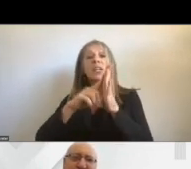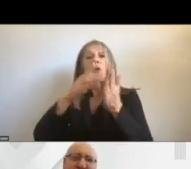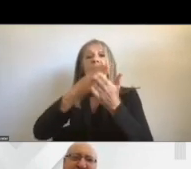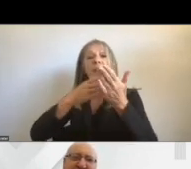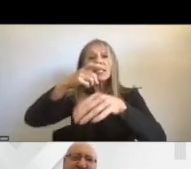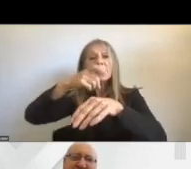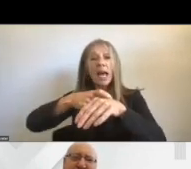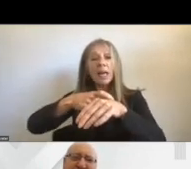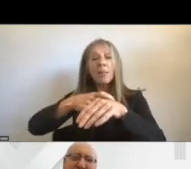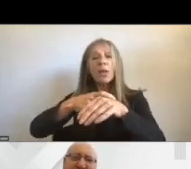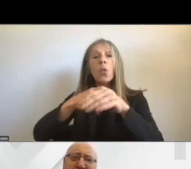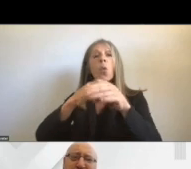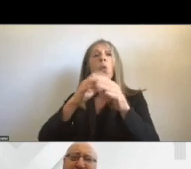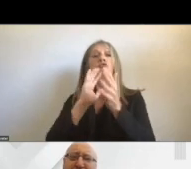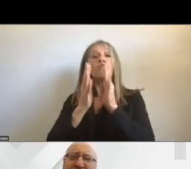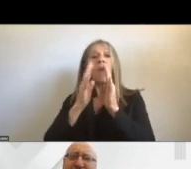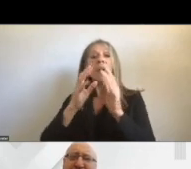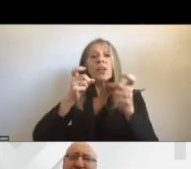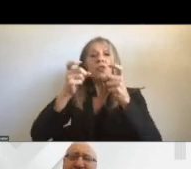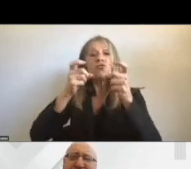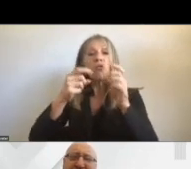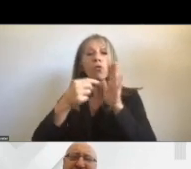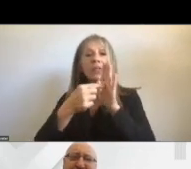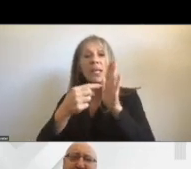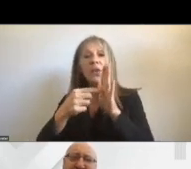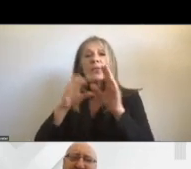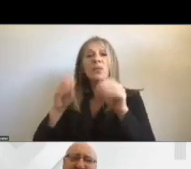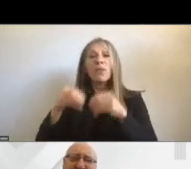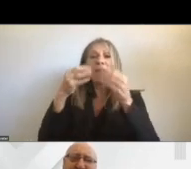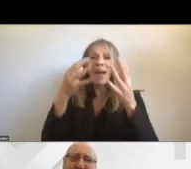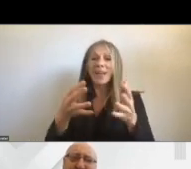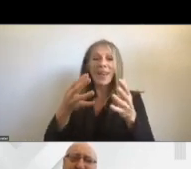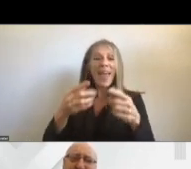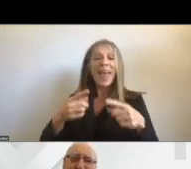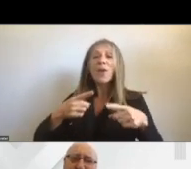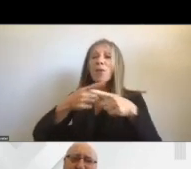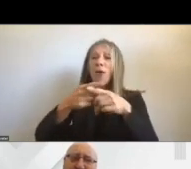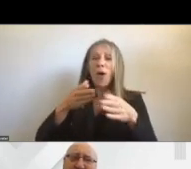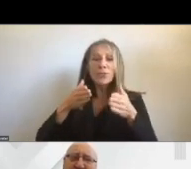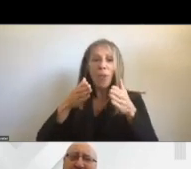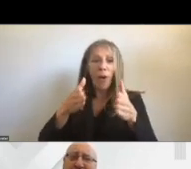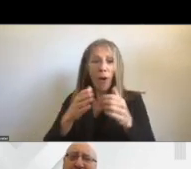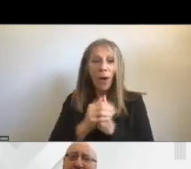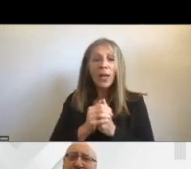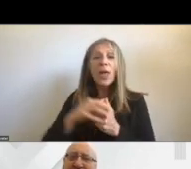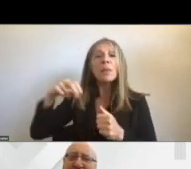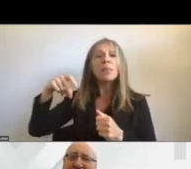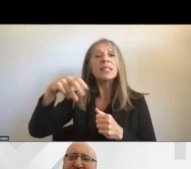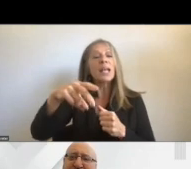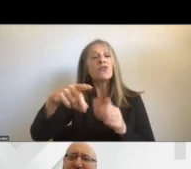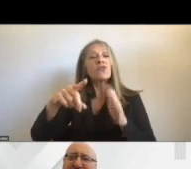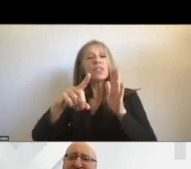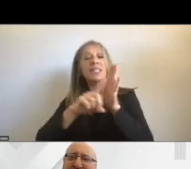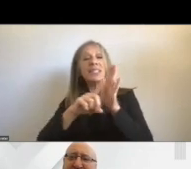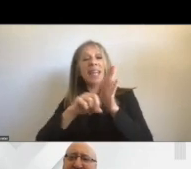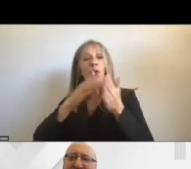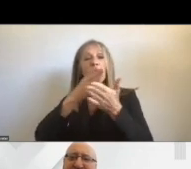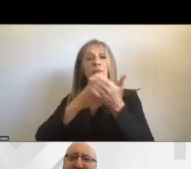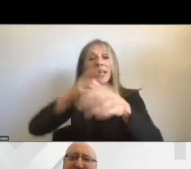Where a concrete border is required for proper installation, of a detectable warning